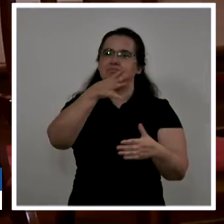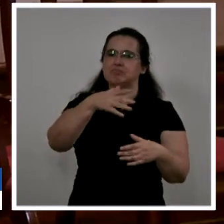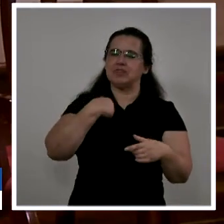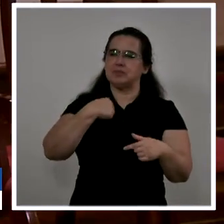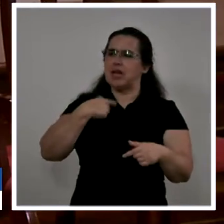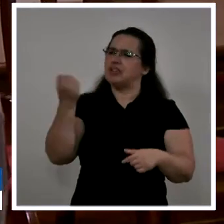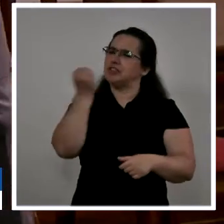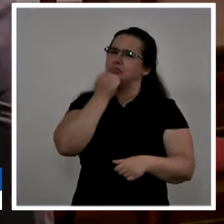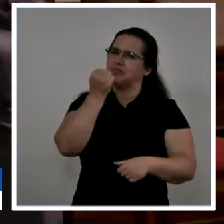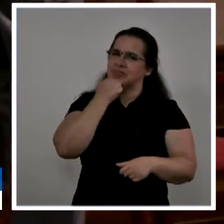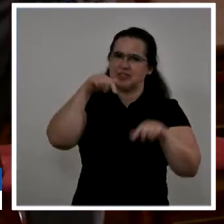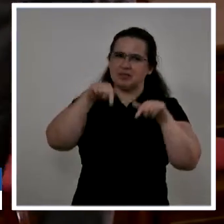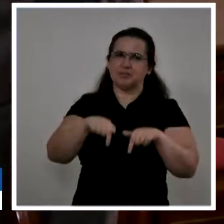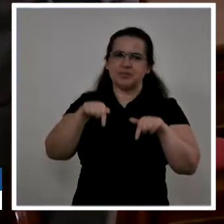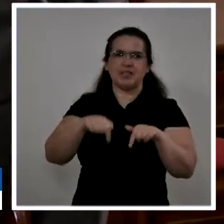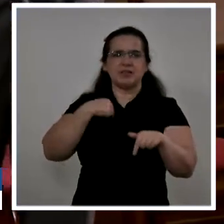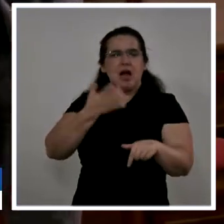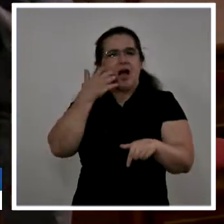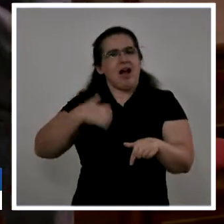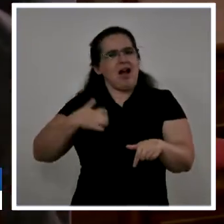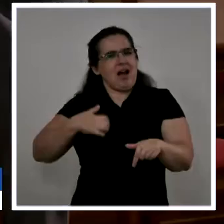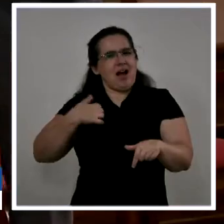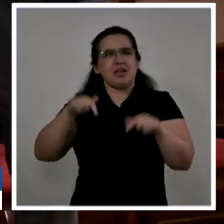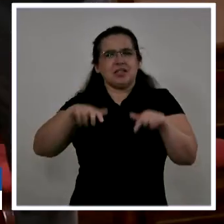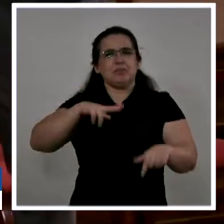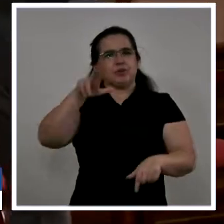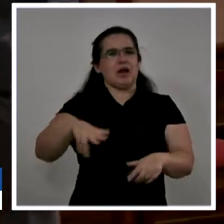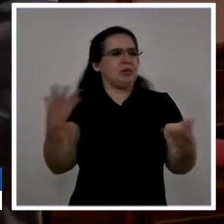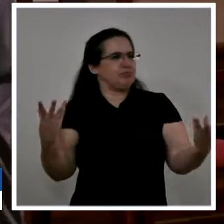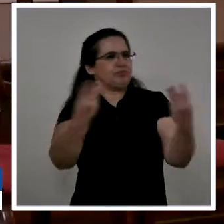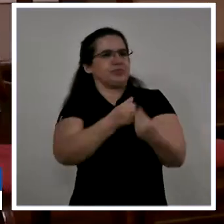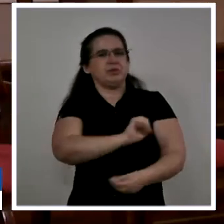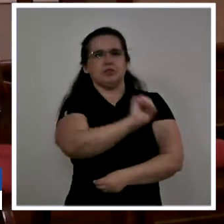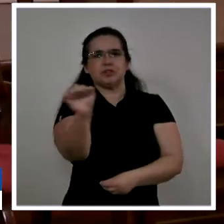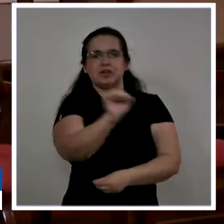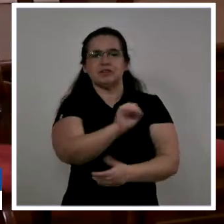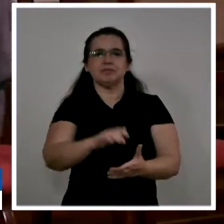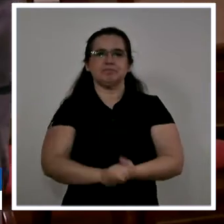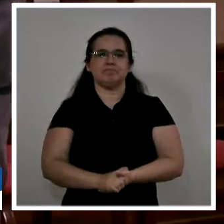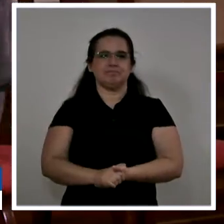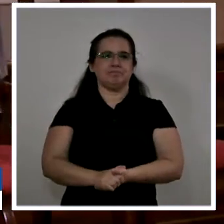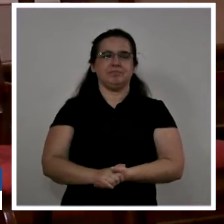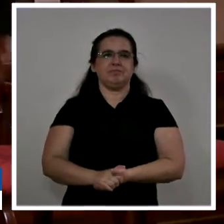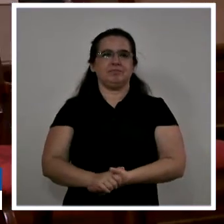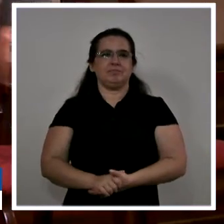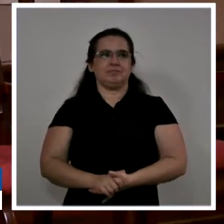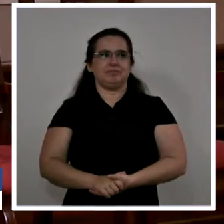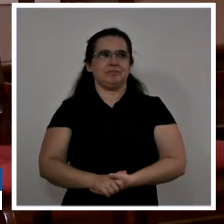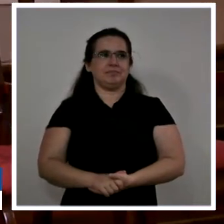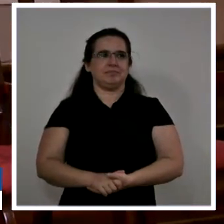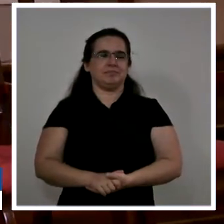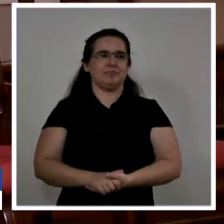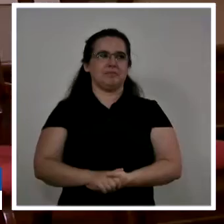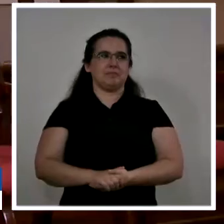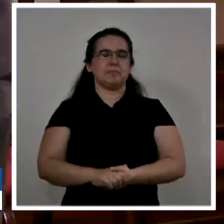muito muito contentes e muito sentimos muito privilegiados de estar aqui convosco em Portugal. So every one of you that we've met here, we've just been very blessed. You've been very gracious